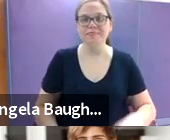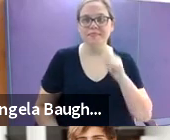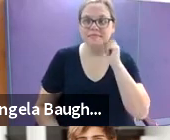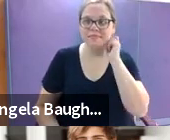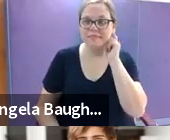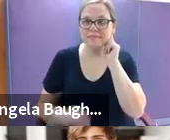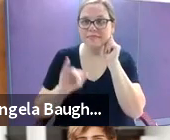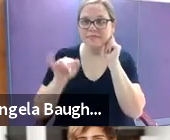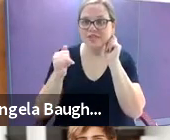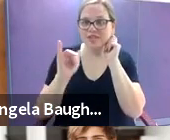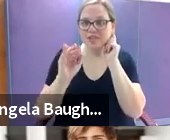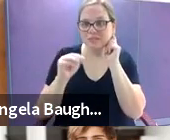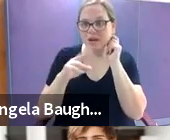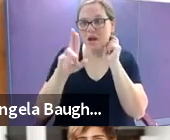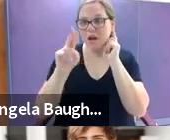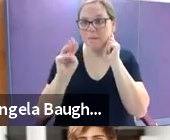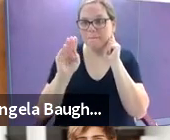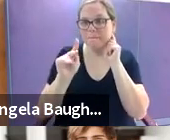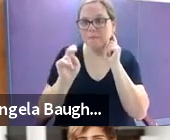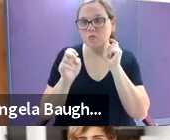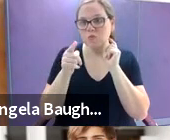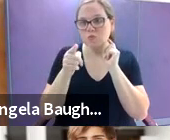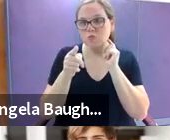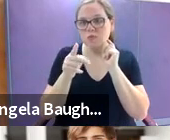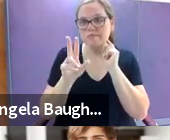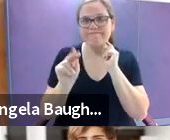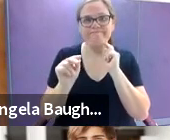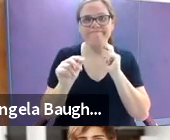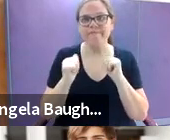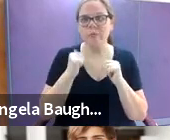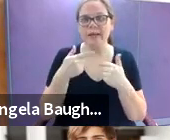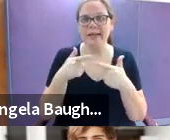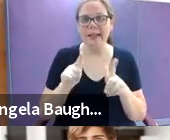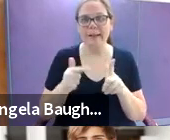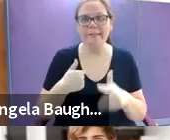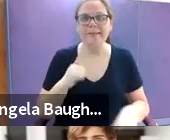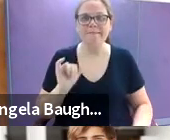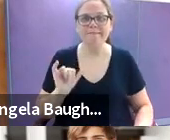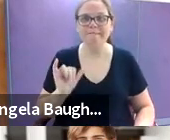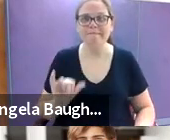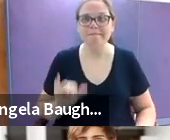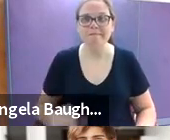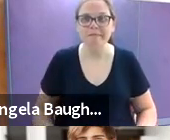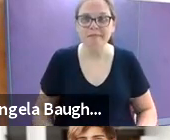Jim, I'm going to unmute you. Well, maybe not. No, it won't let me unmute you.